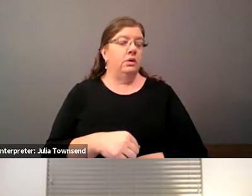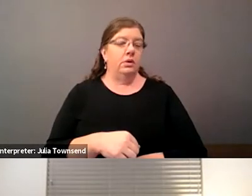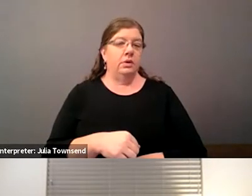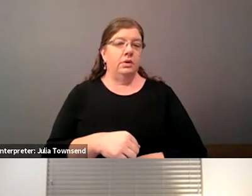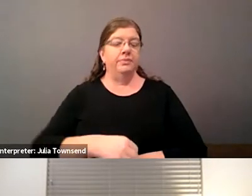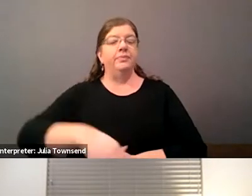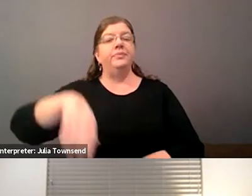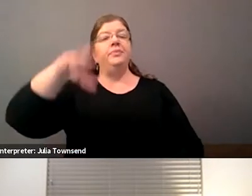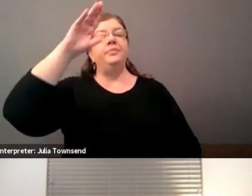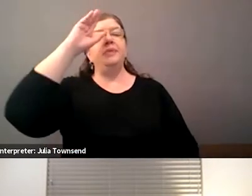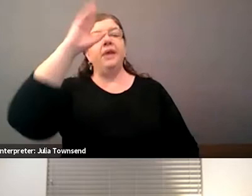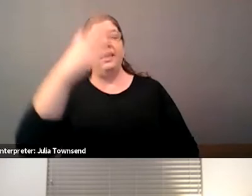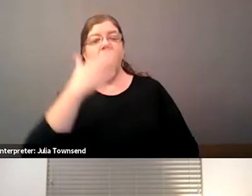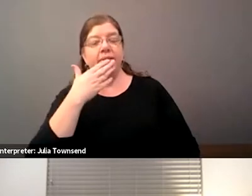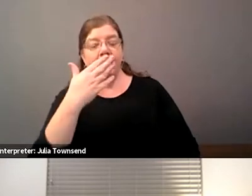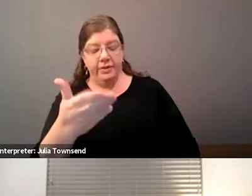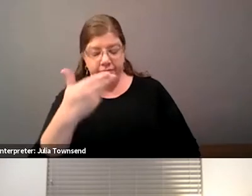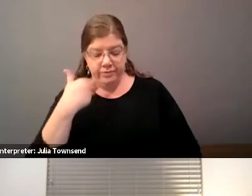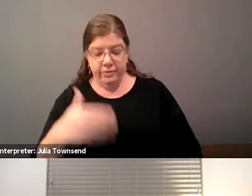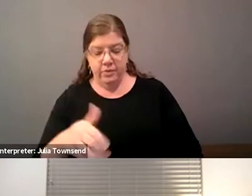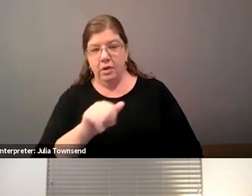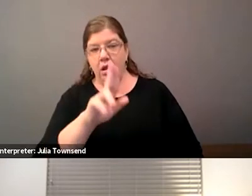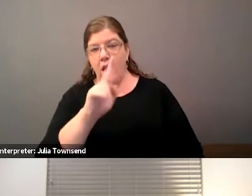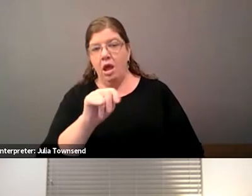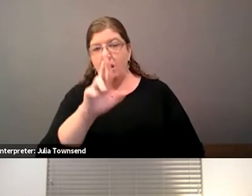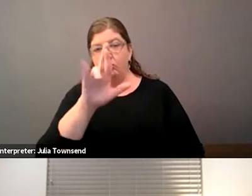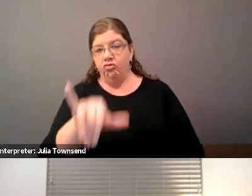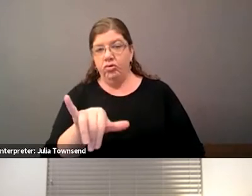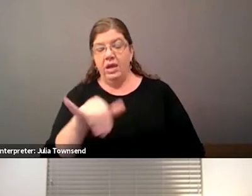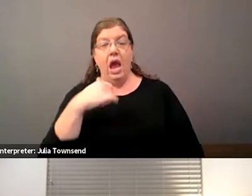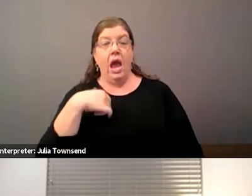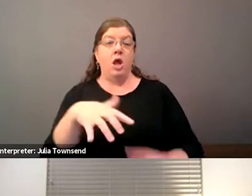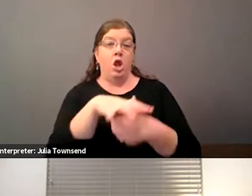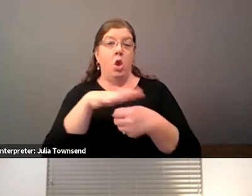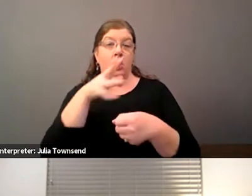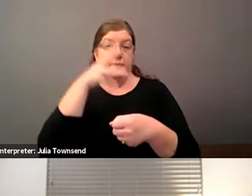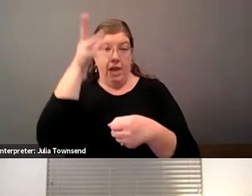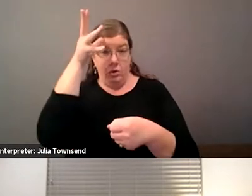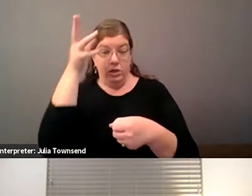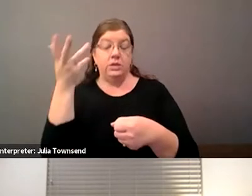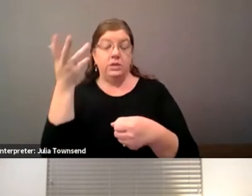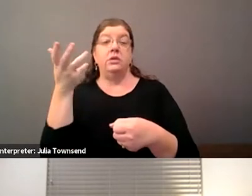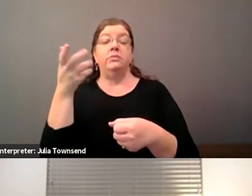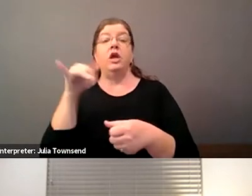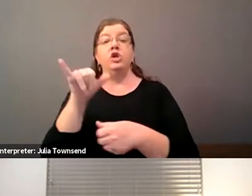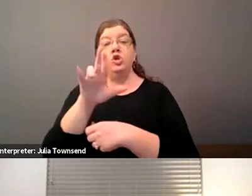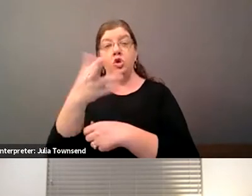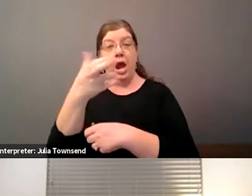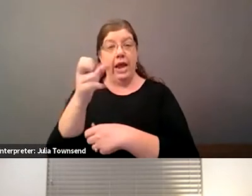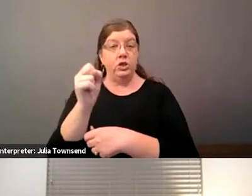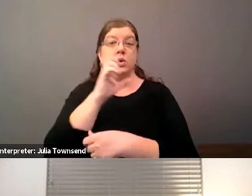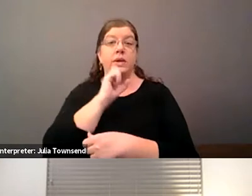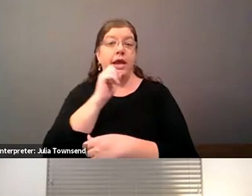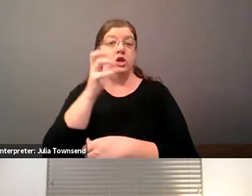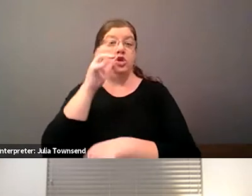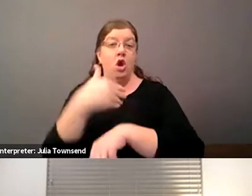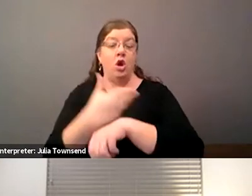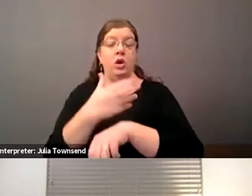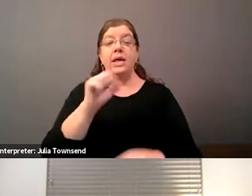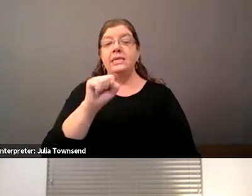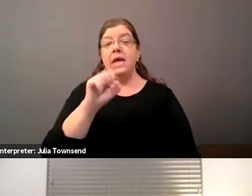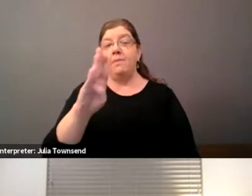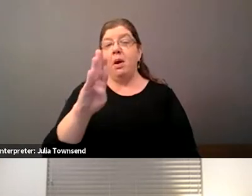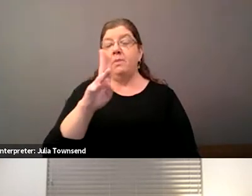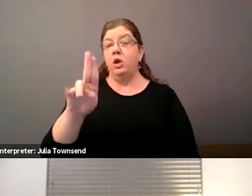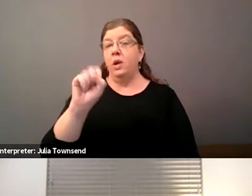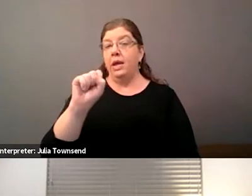hi thanks um i'm audrey abstinger i'm a local parent of a junior high daughter at stanford usd